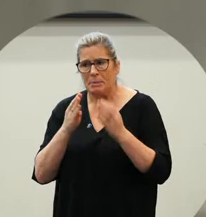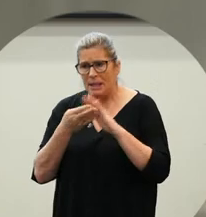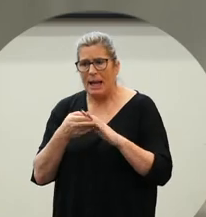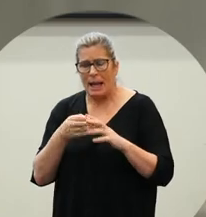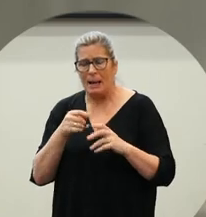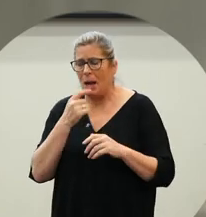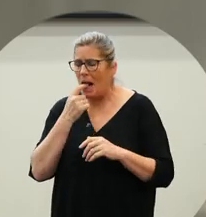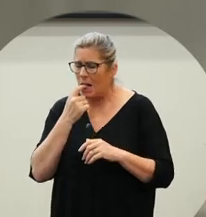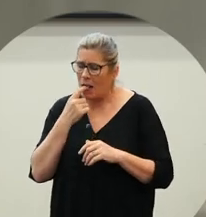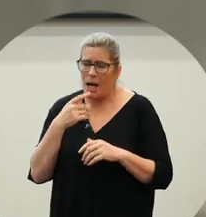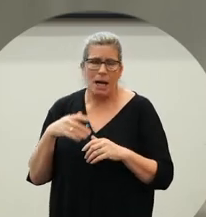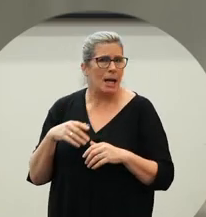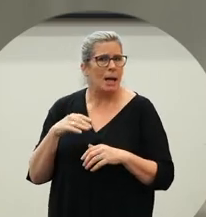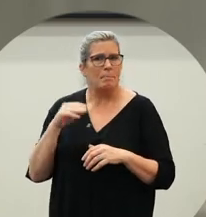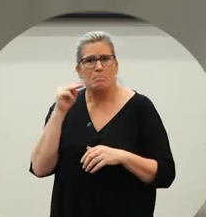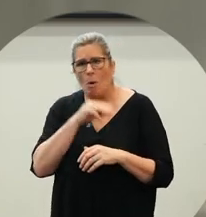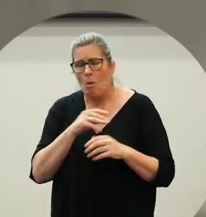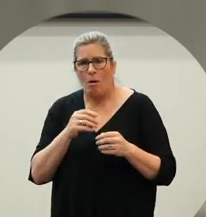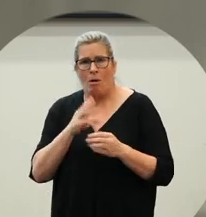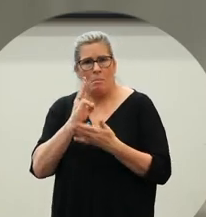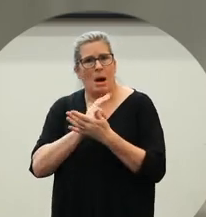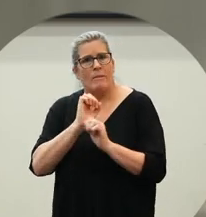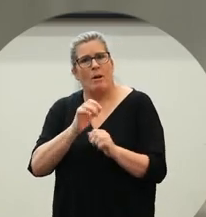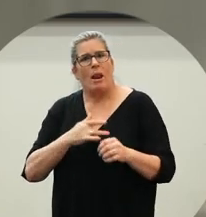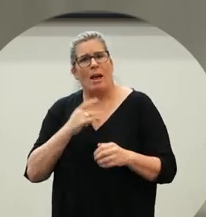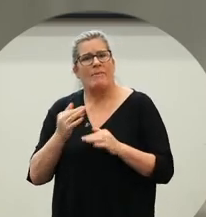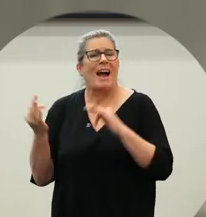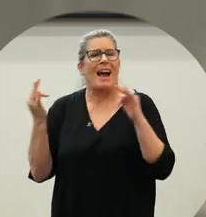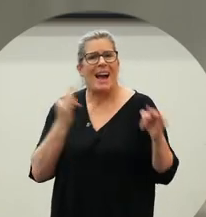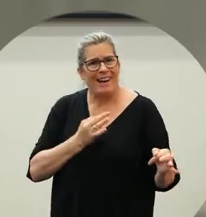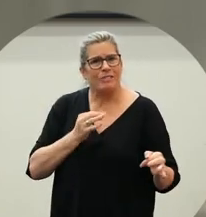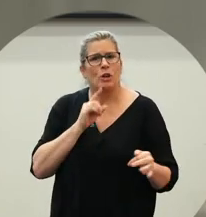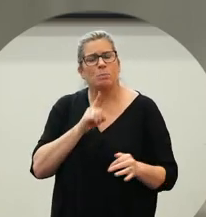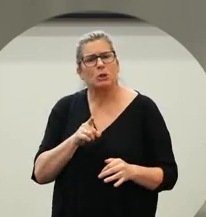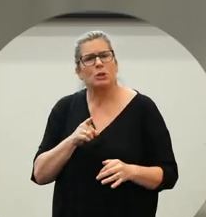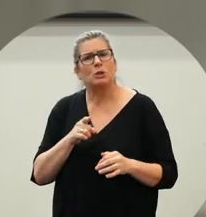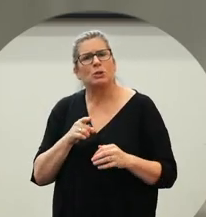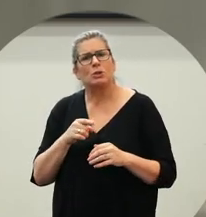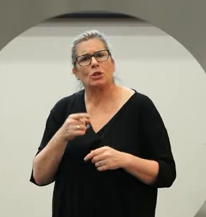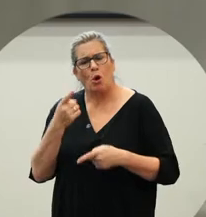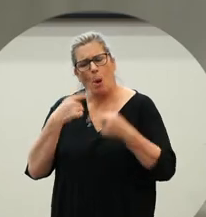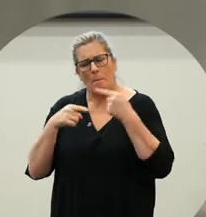in her life after that. Yes. But just take us back to in jail,